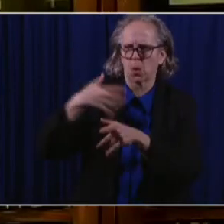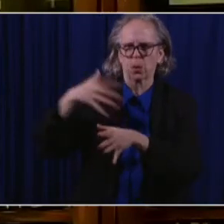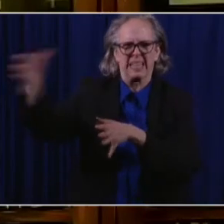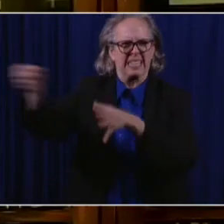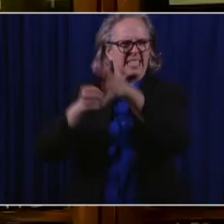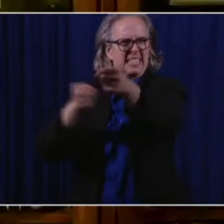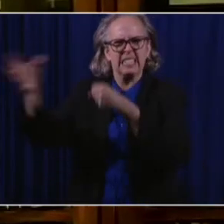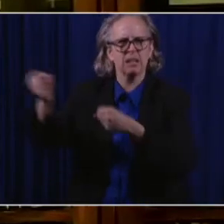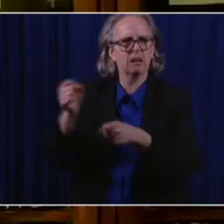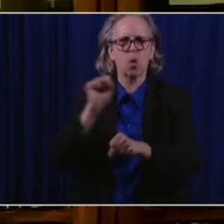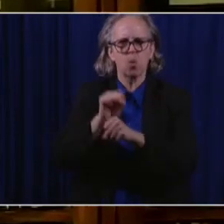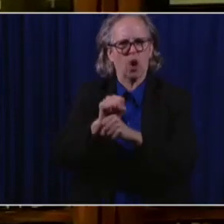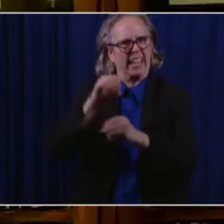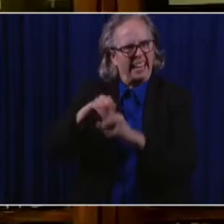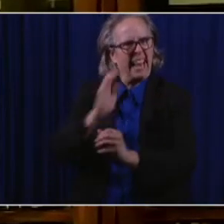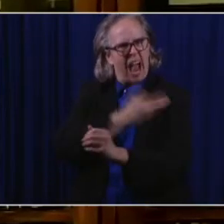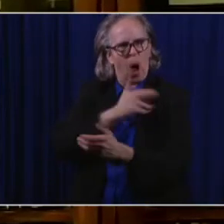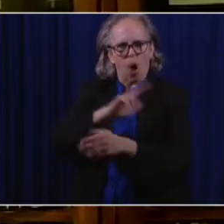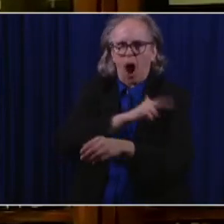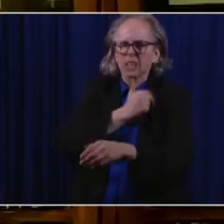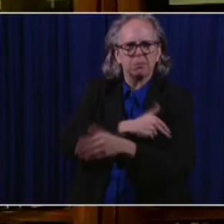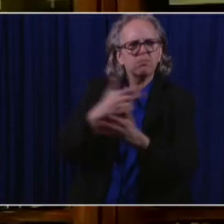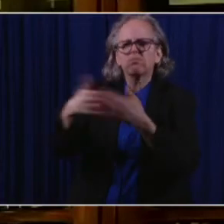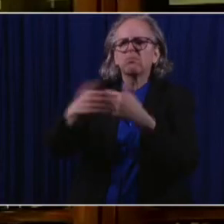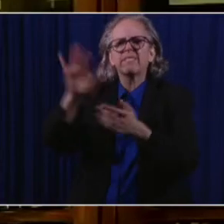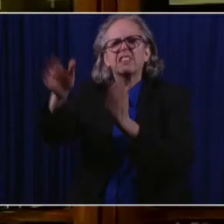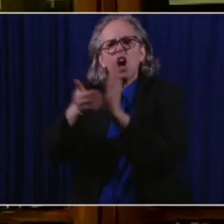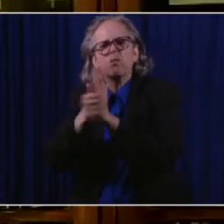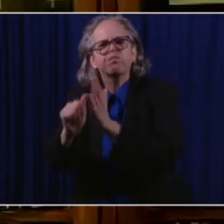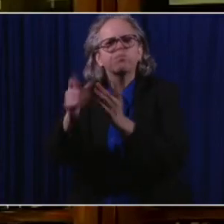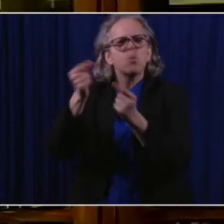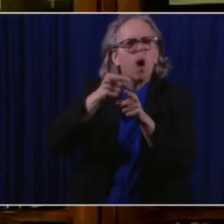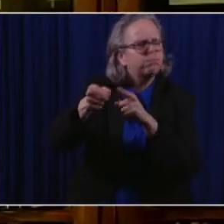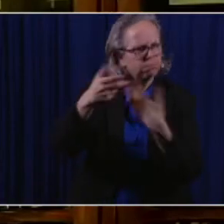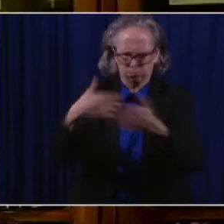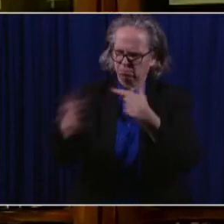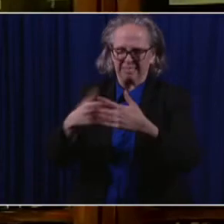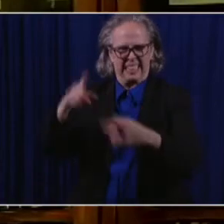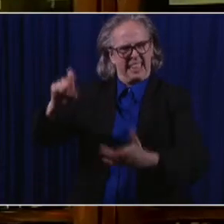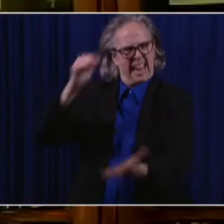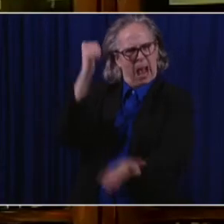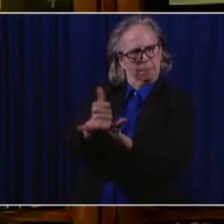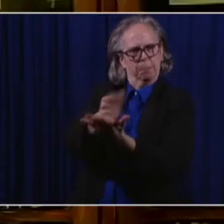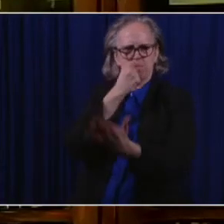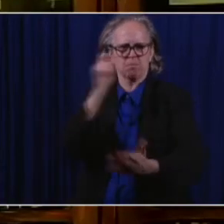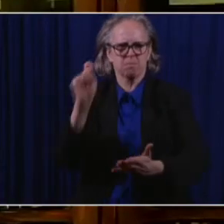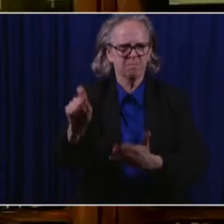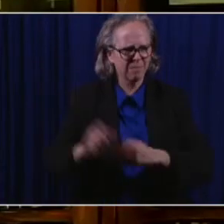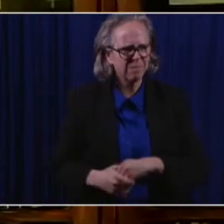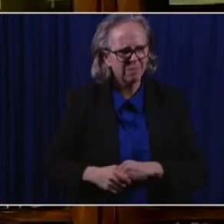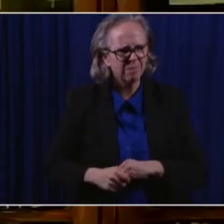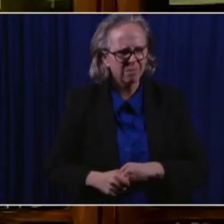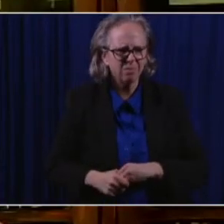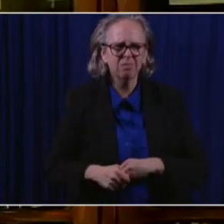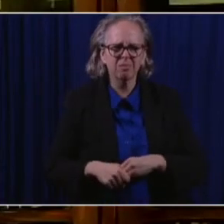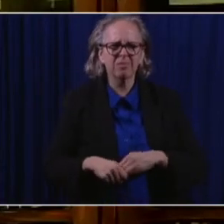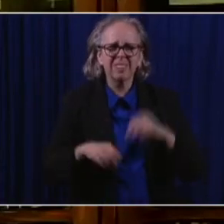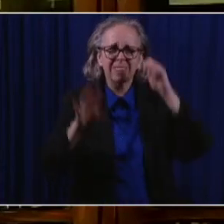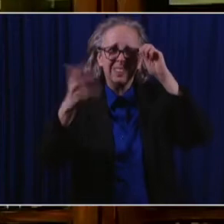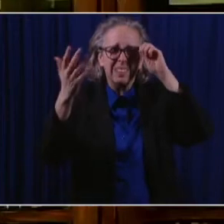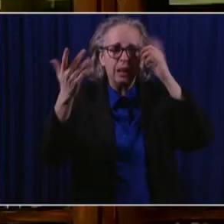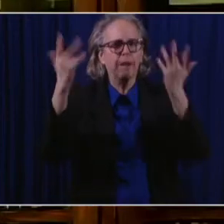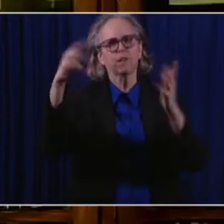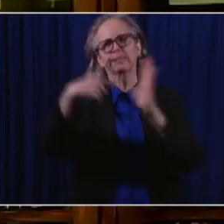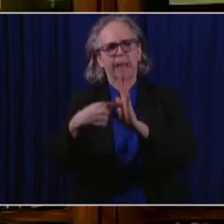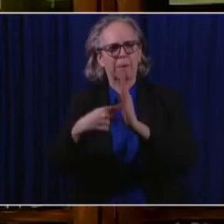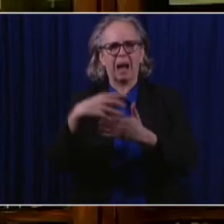are taking turns on rotations. Then we still have a lot of ambulatory providers seeing patients. It's not like every appointment's canceled. However, it's been